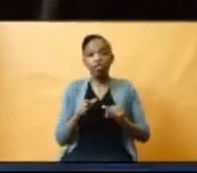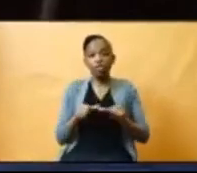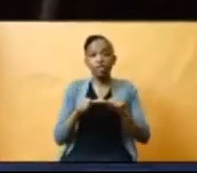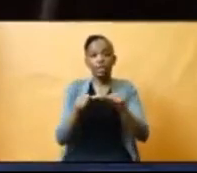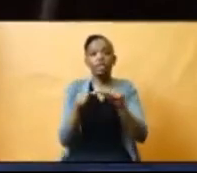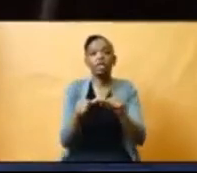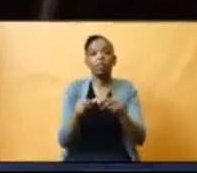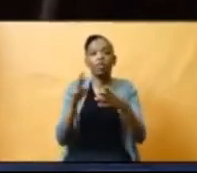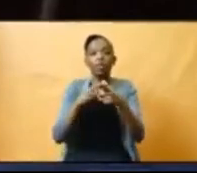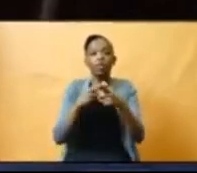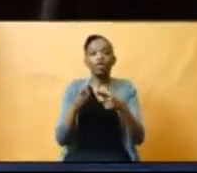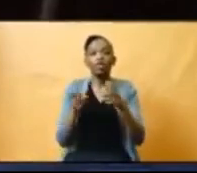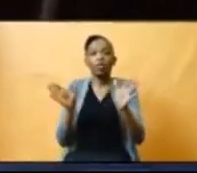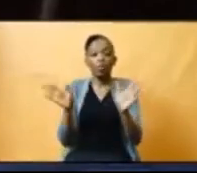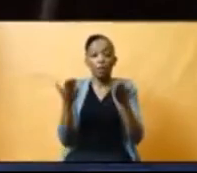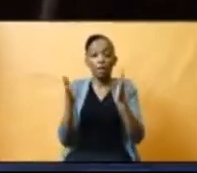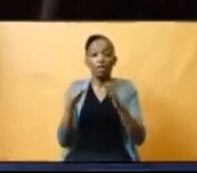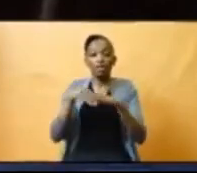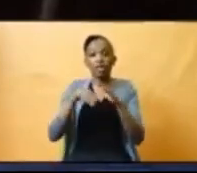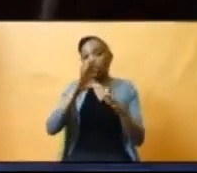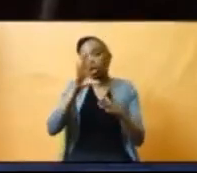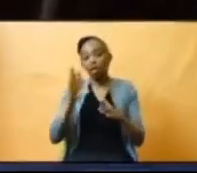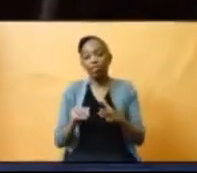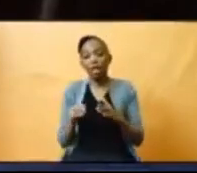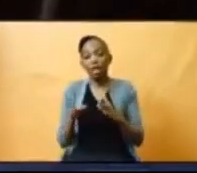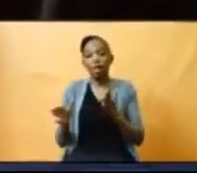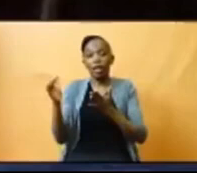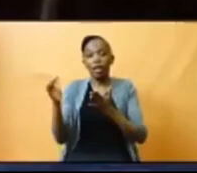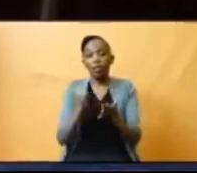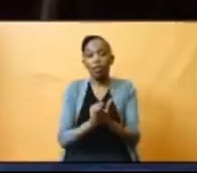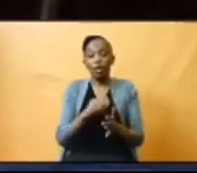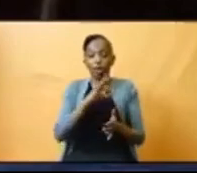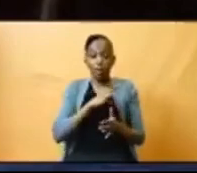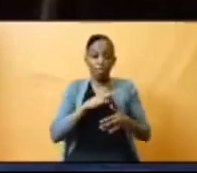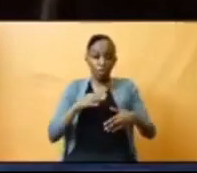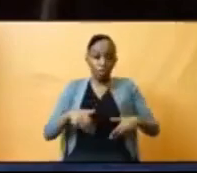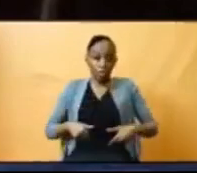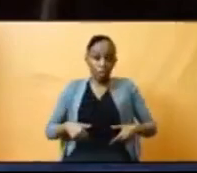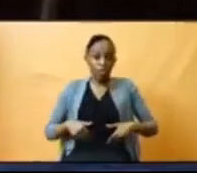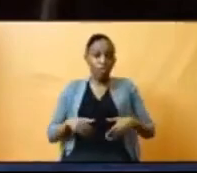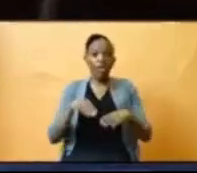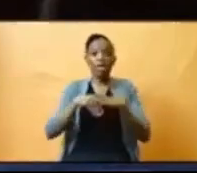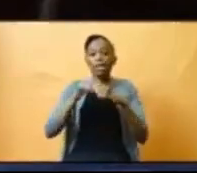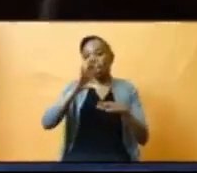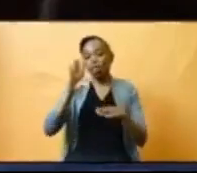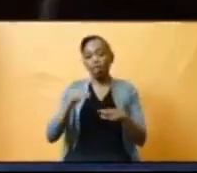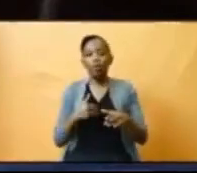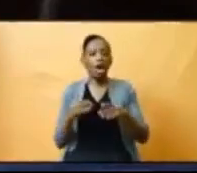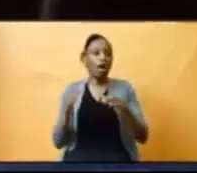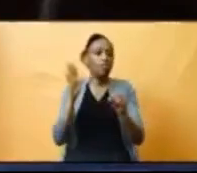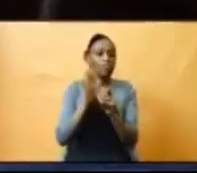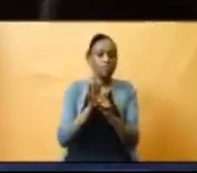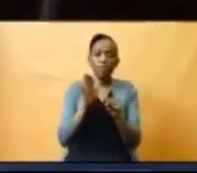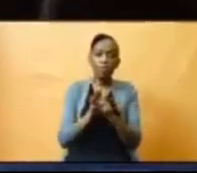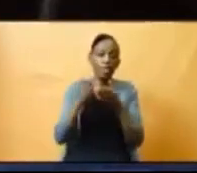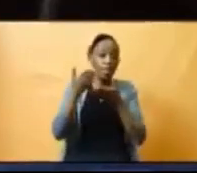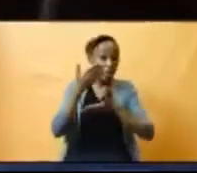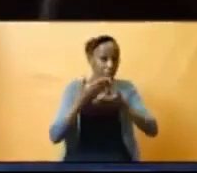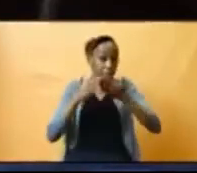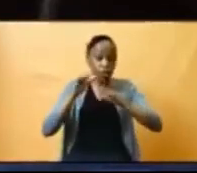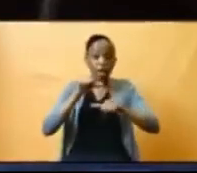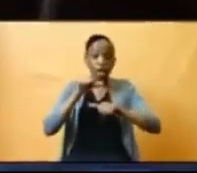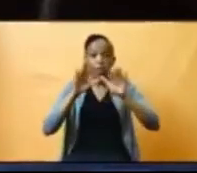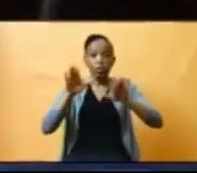sustainable resource mobilization in Africa, deployed benefit of the young people on the continent. We've had lots of discussions about how